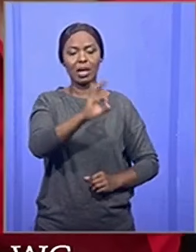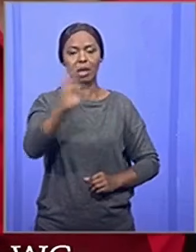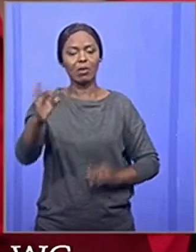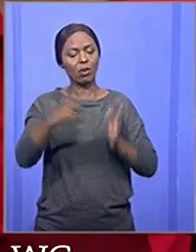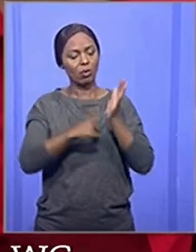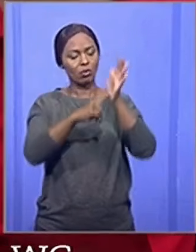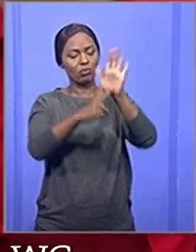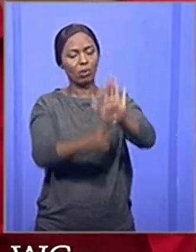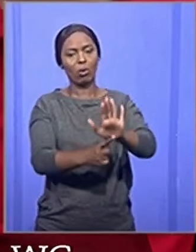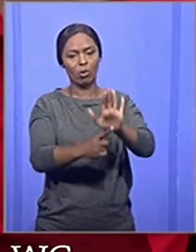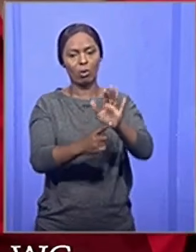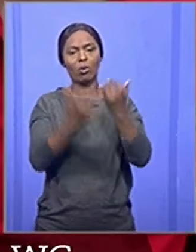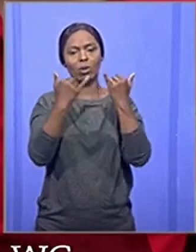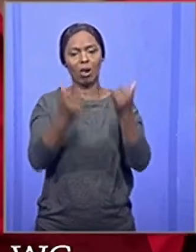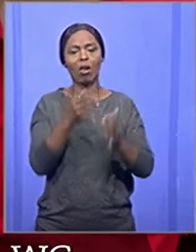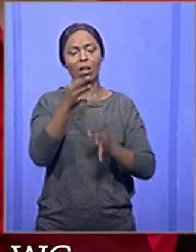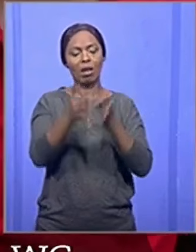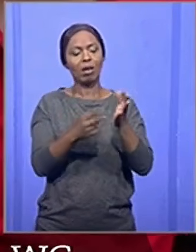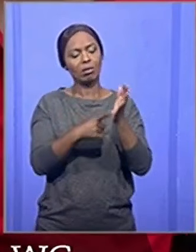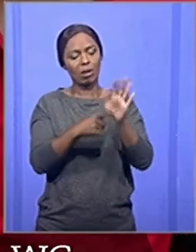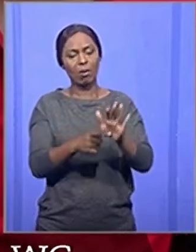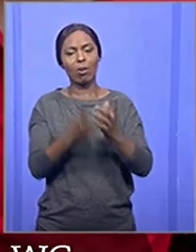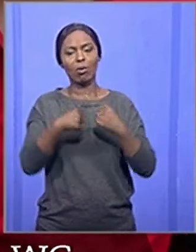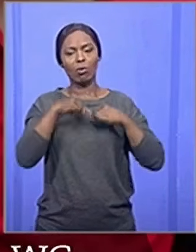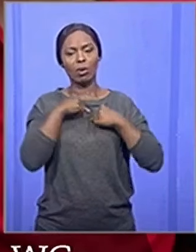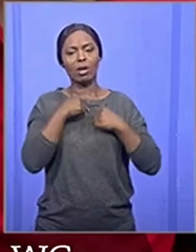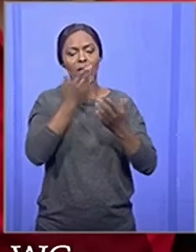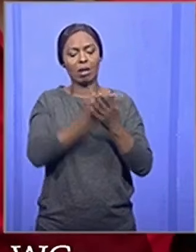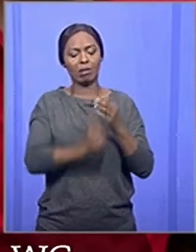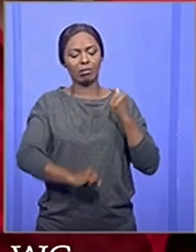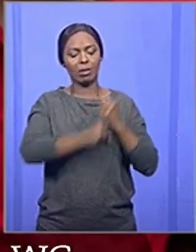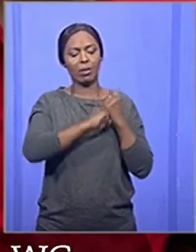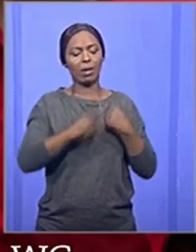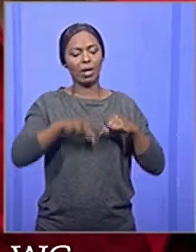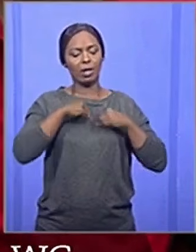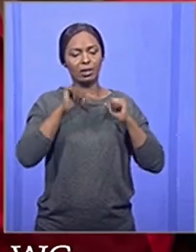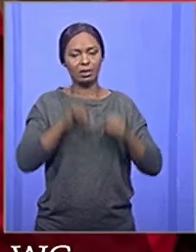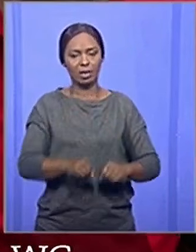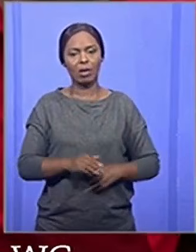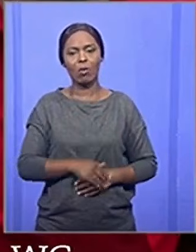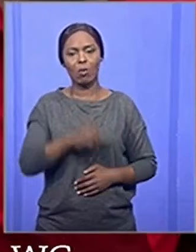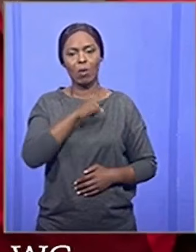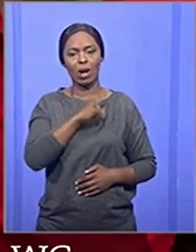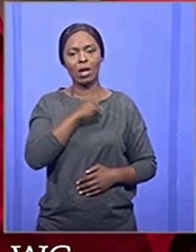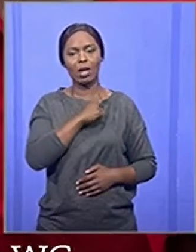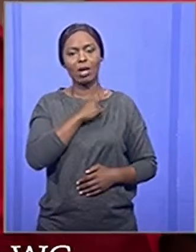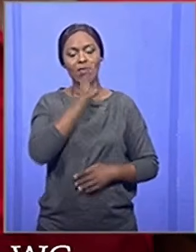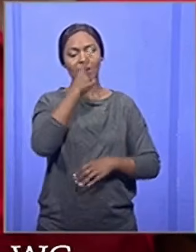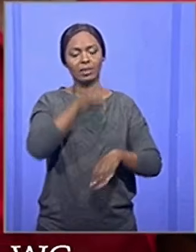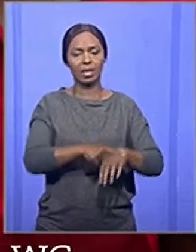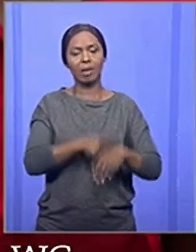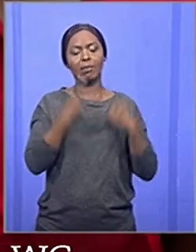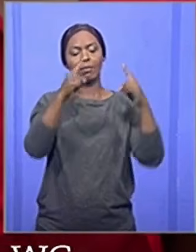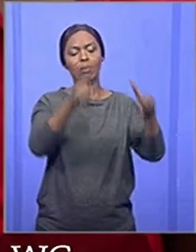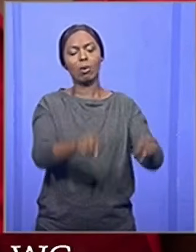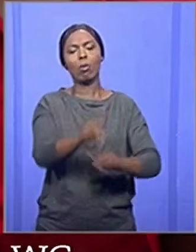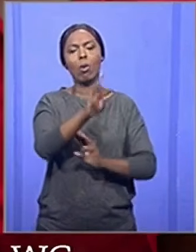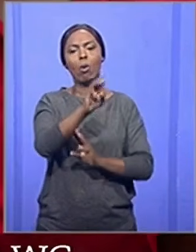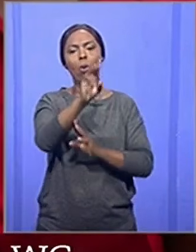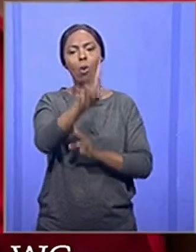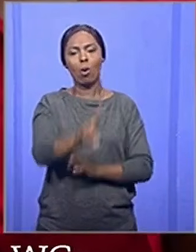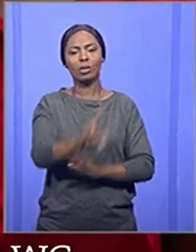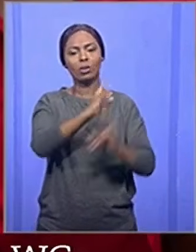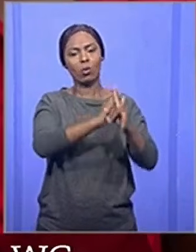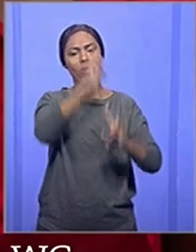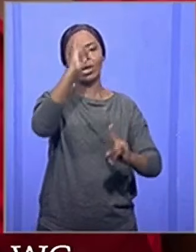and showing that we are a force to be reckoned with. For the first time, we won a award. I'll be going there tomorrow to